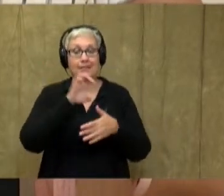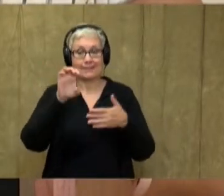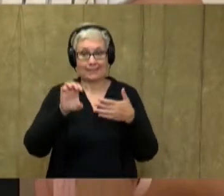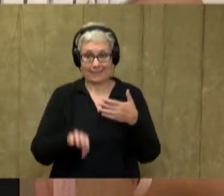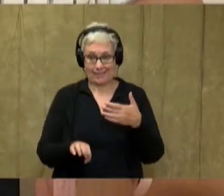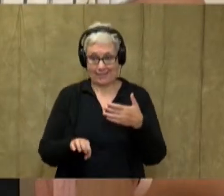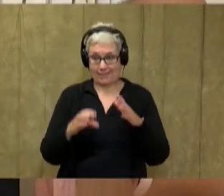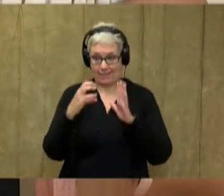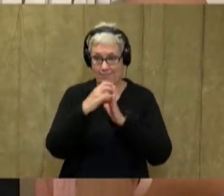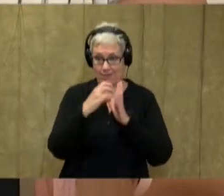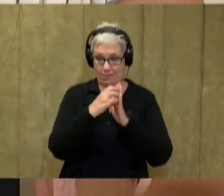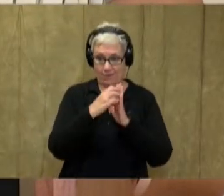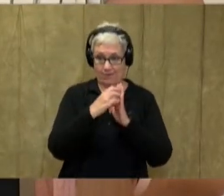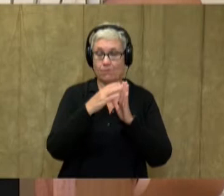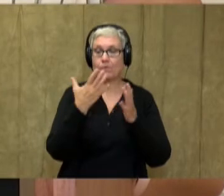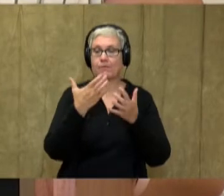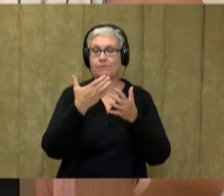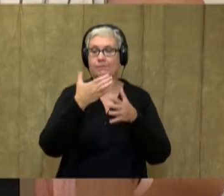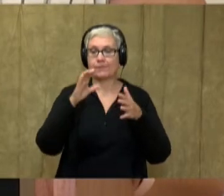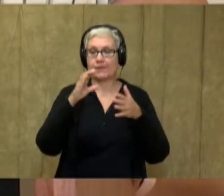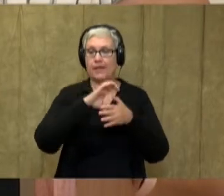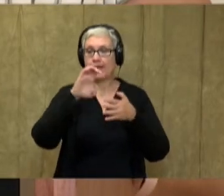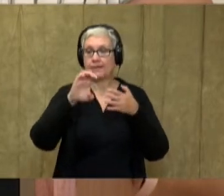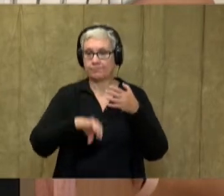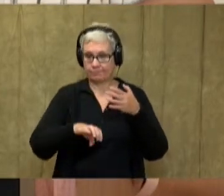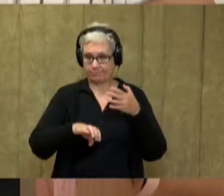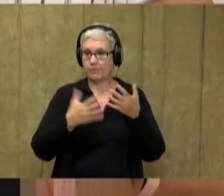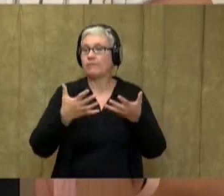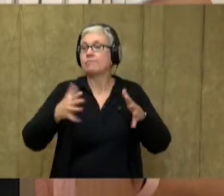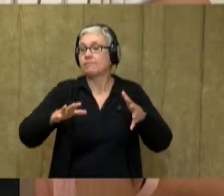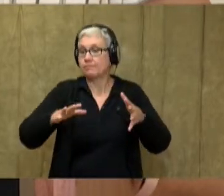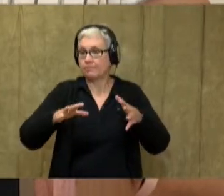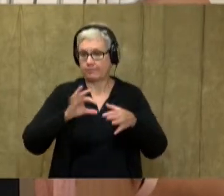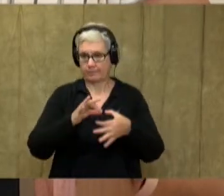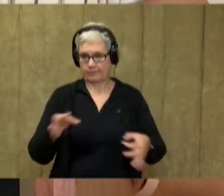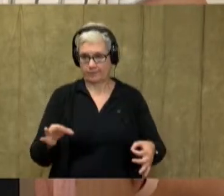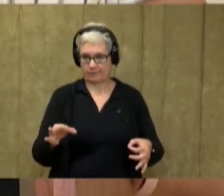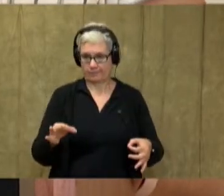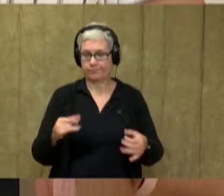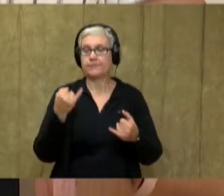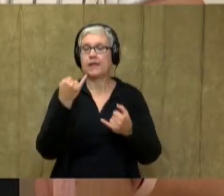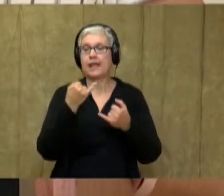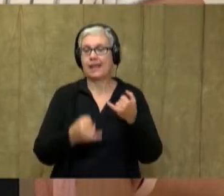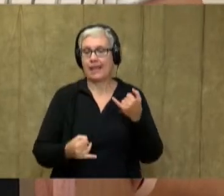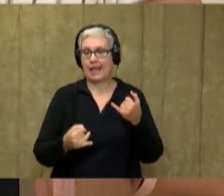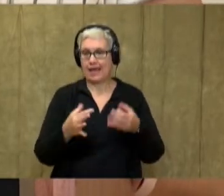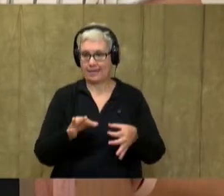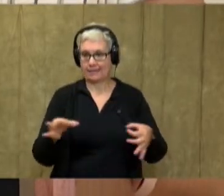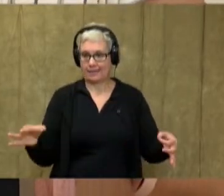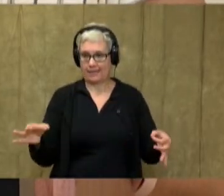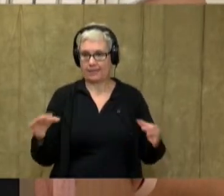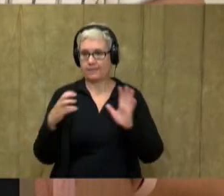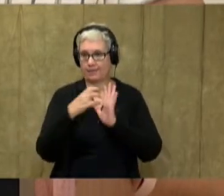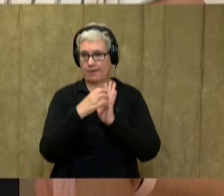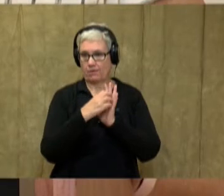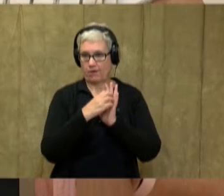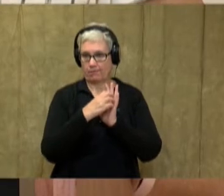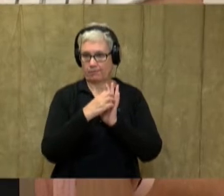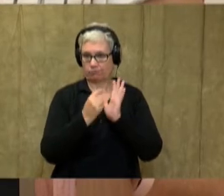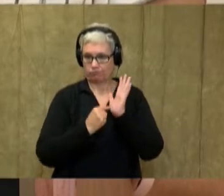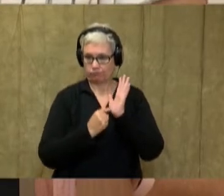concluding sentence. And basically, you want to wrap it up. It usually is the last sentence of the paragraph.